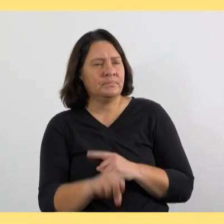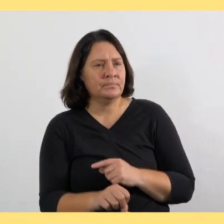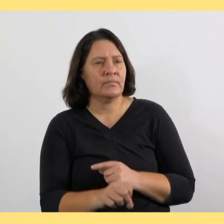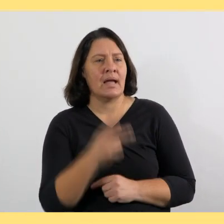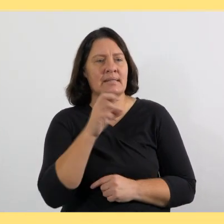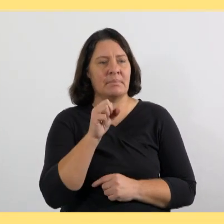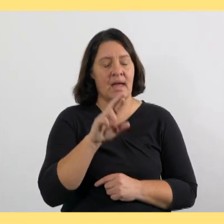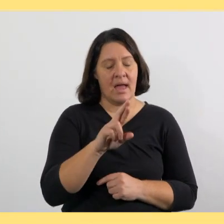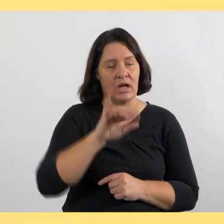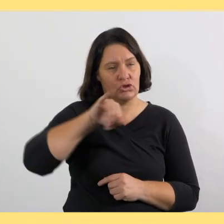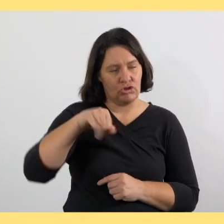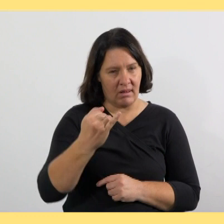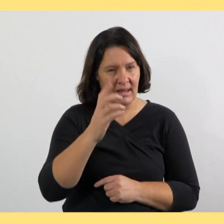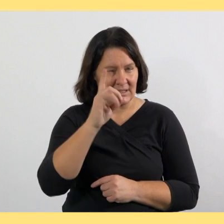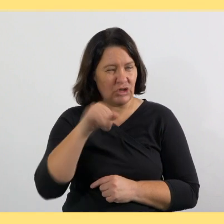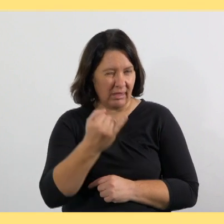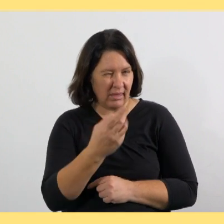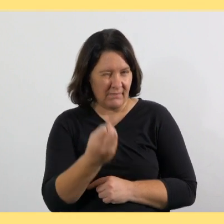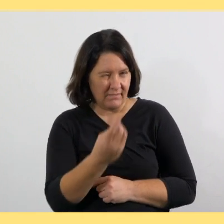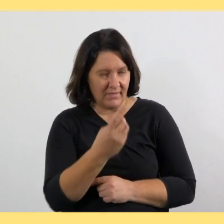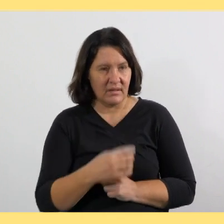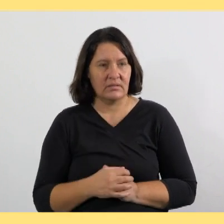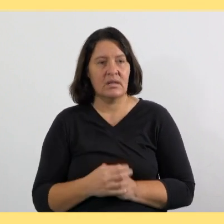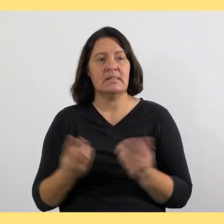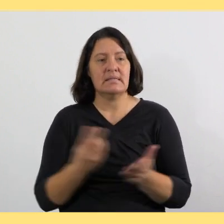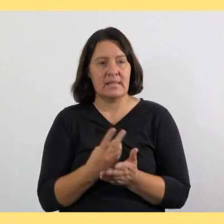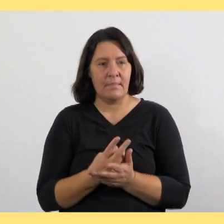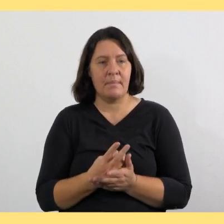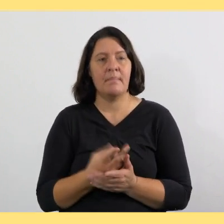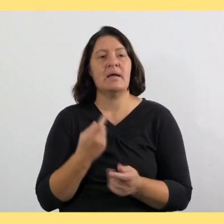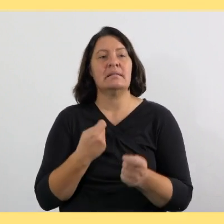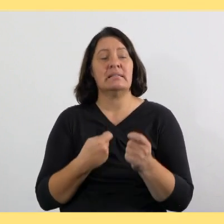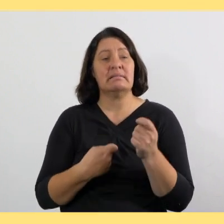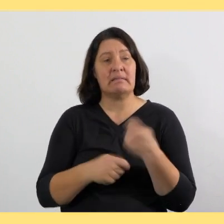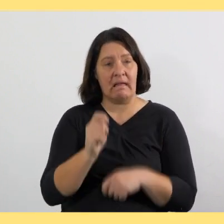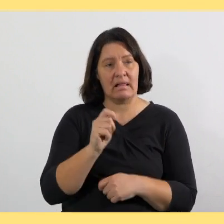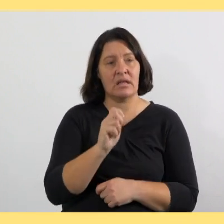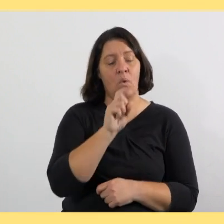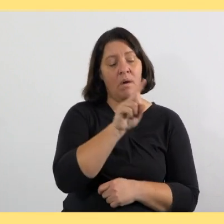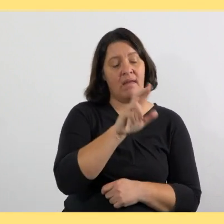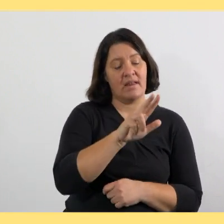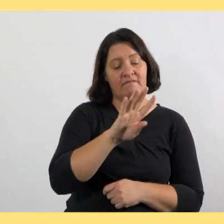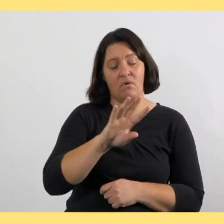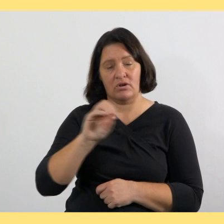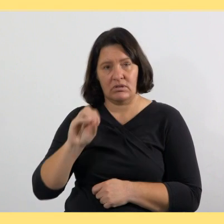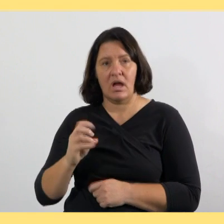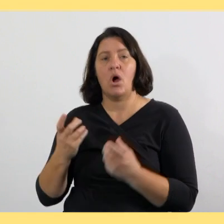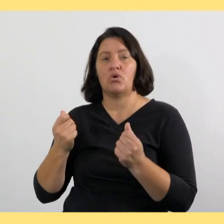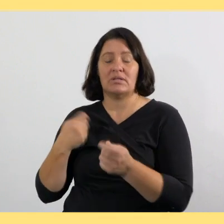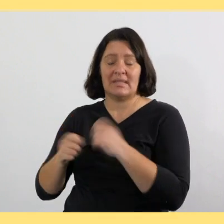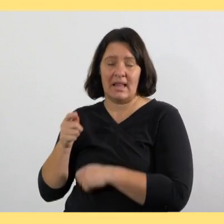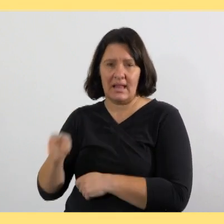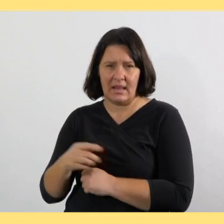my debtors journal, the DJ. I have my sales, 18,400. I have my cost of